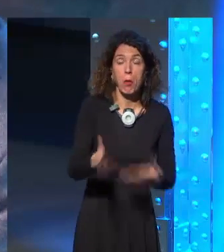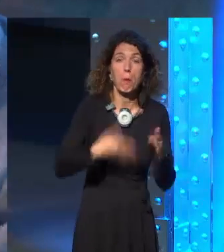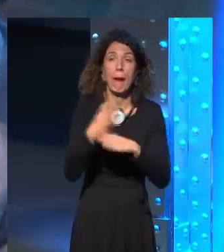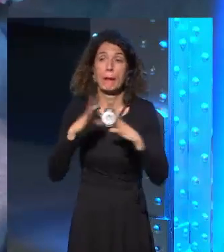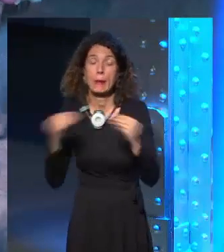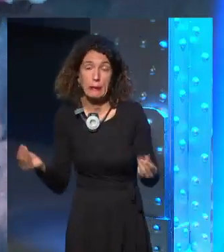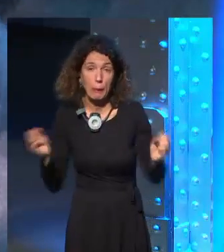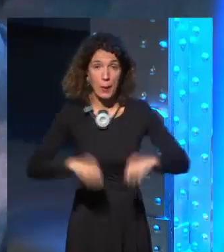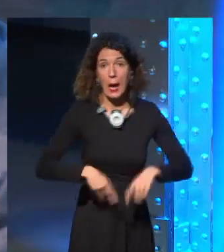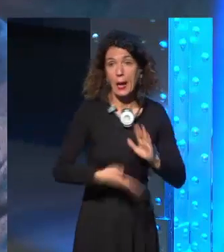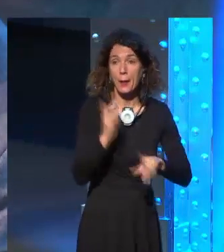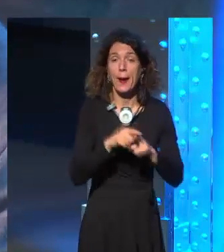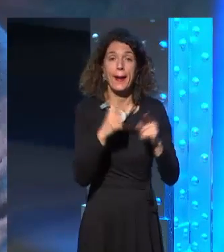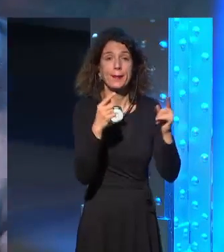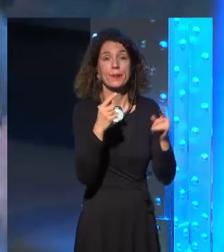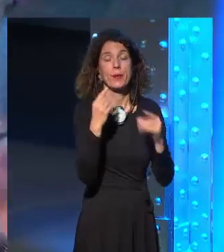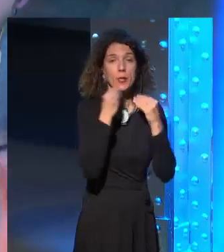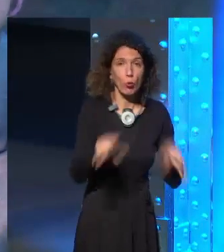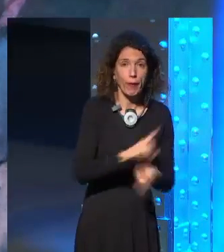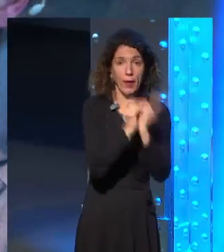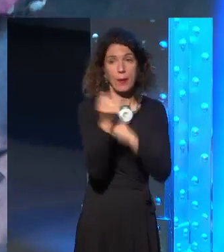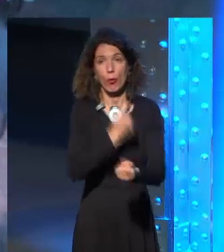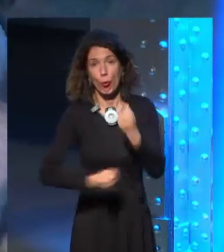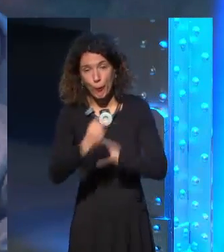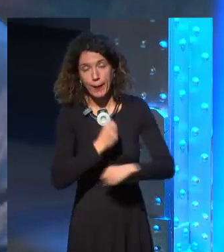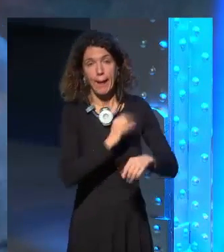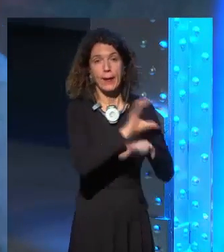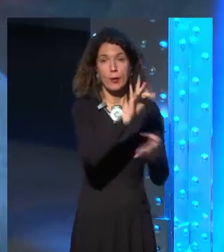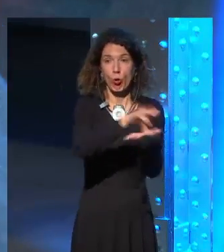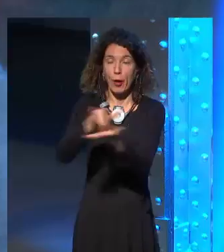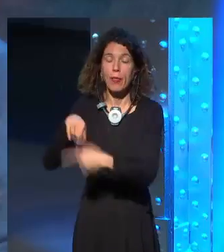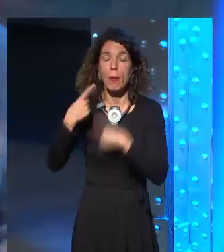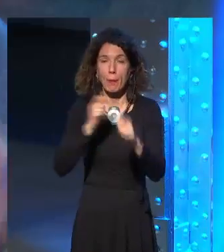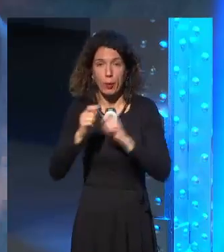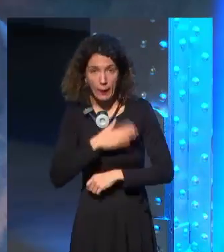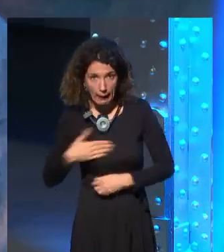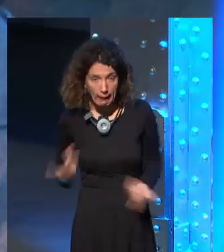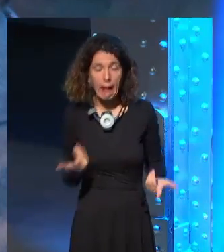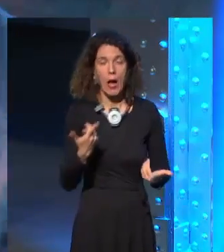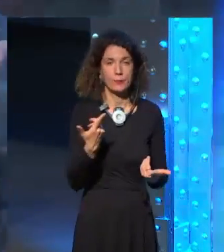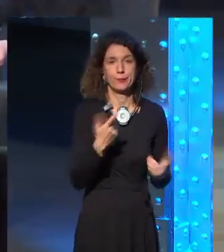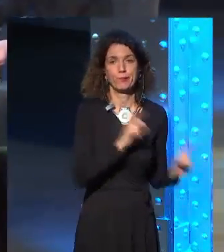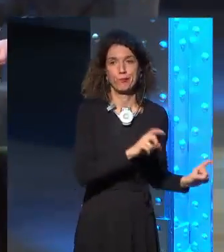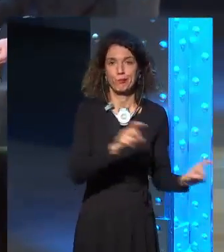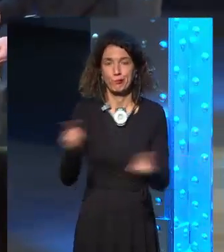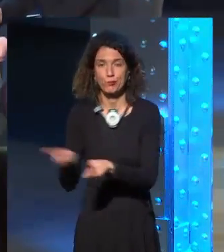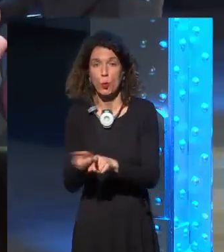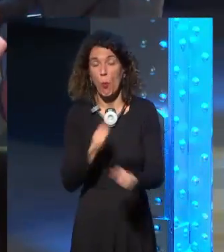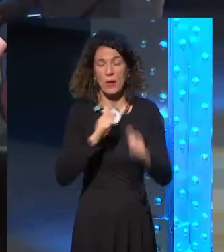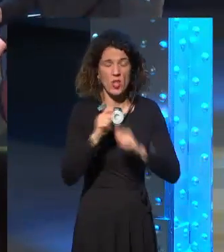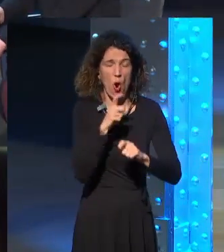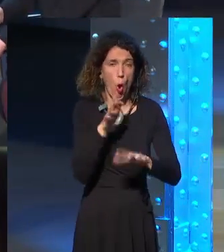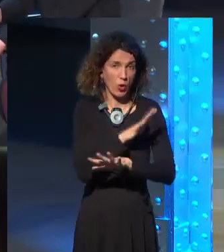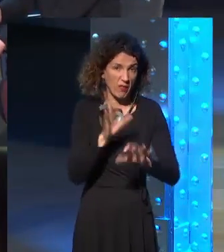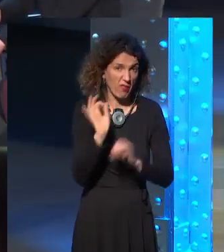changed between history and economics and political science. I wanted to be a journalist like Martha. I would have been a horrible journalist.